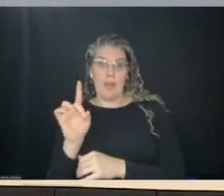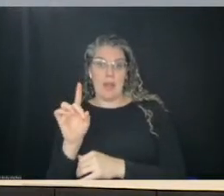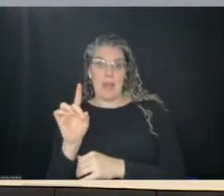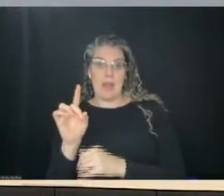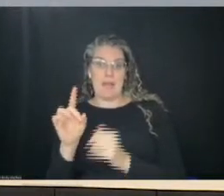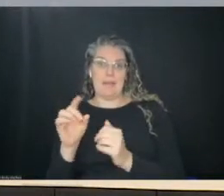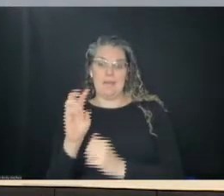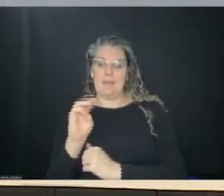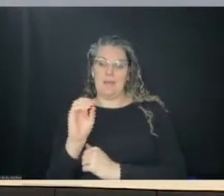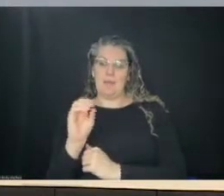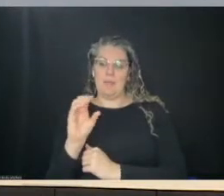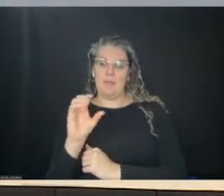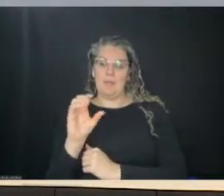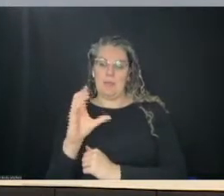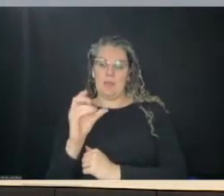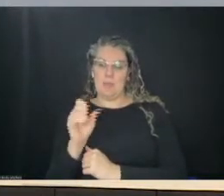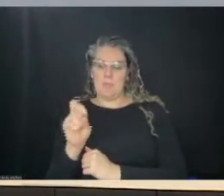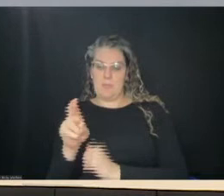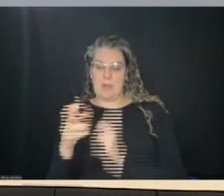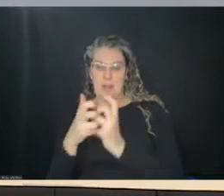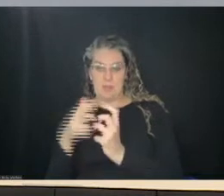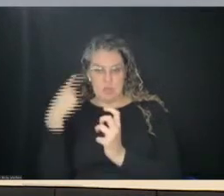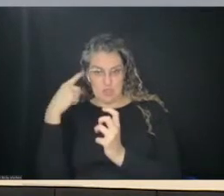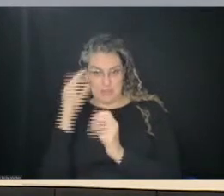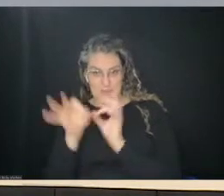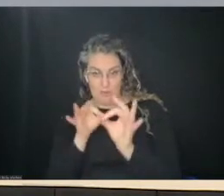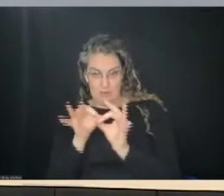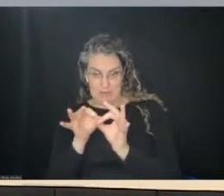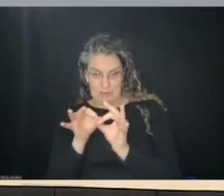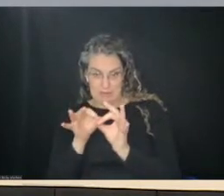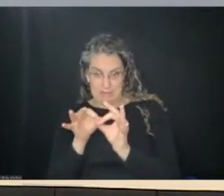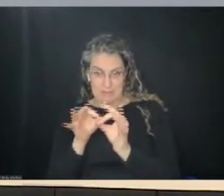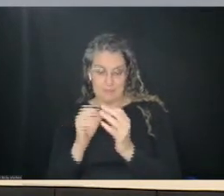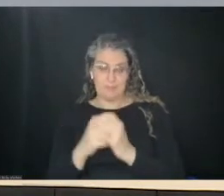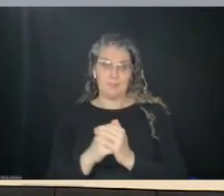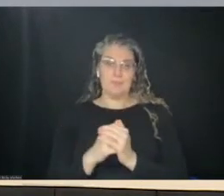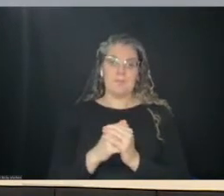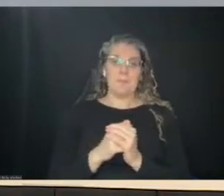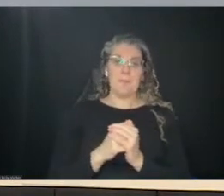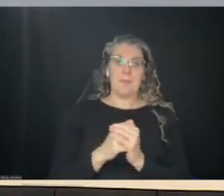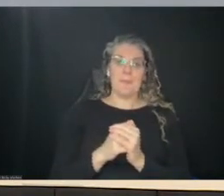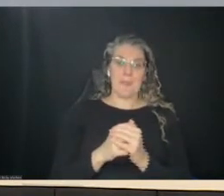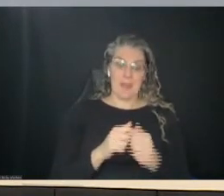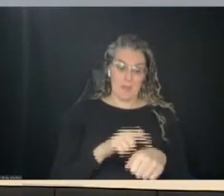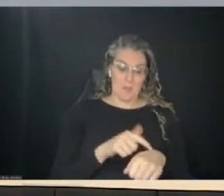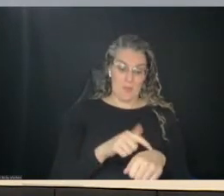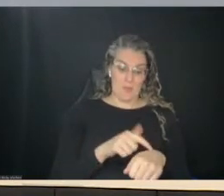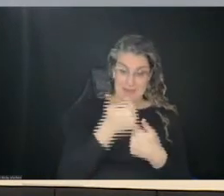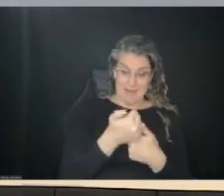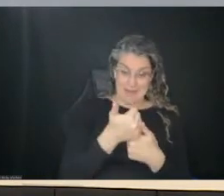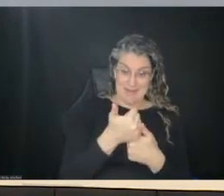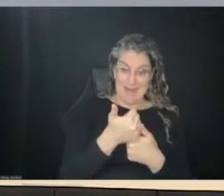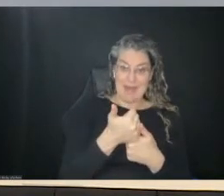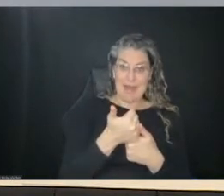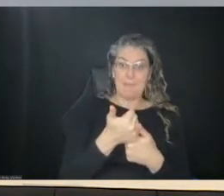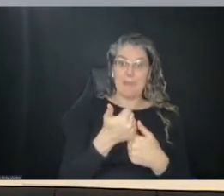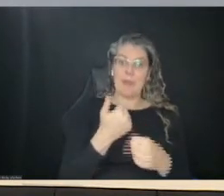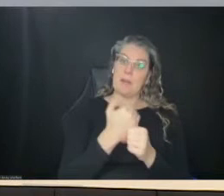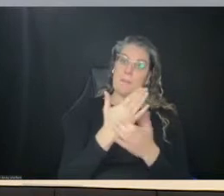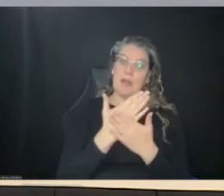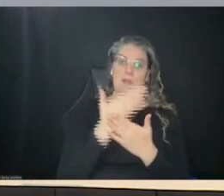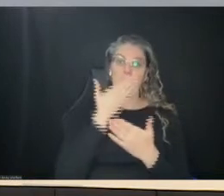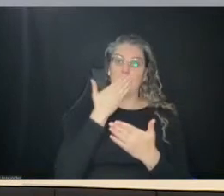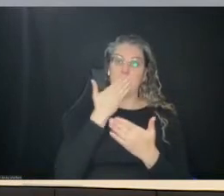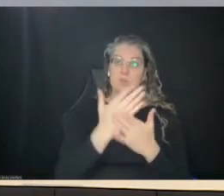machines that are going to be used for testing. They've been timing the process to try to make it as